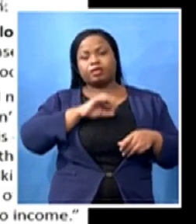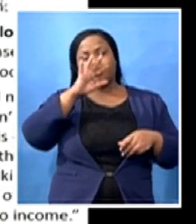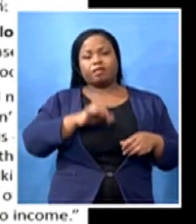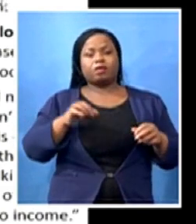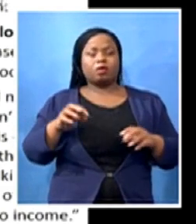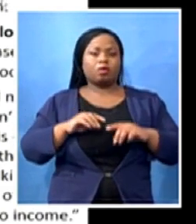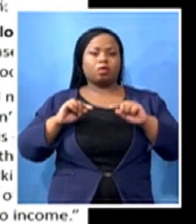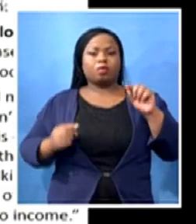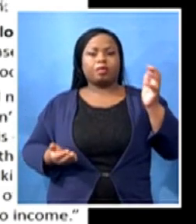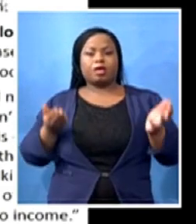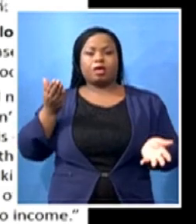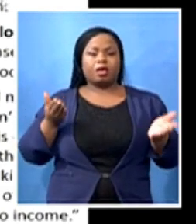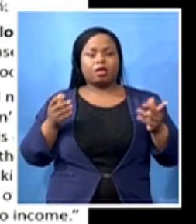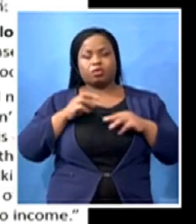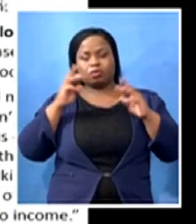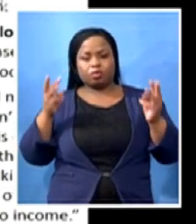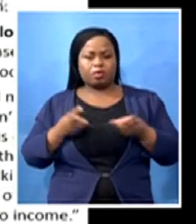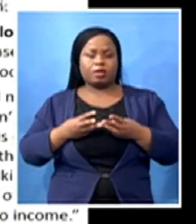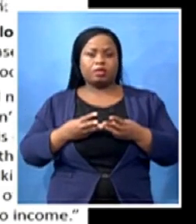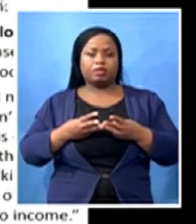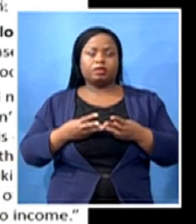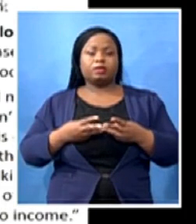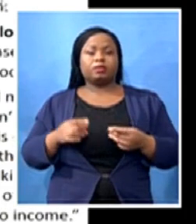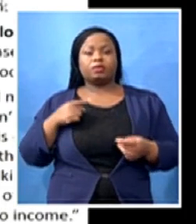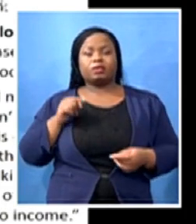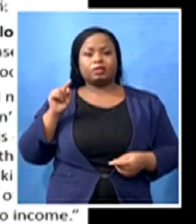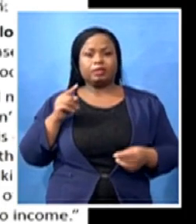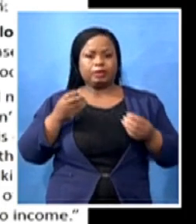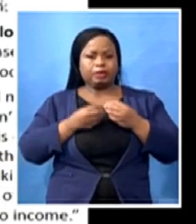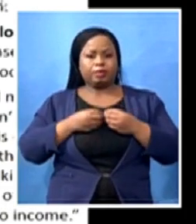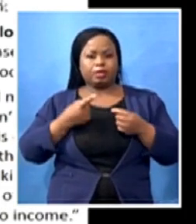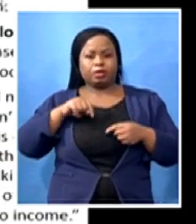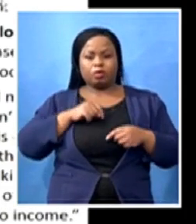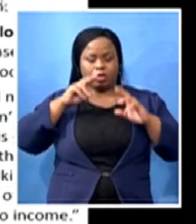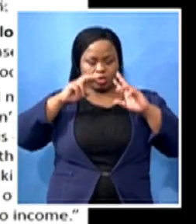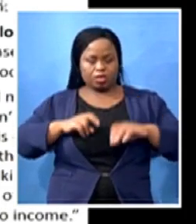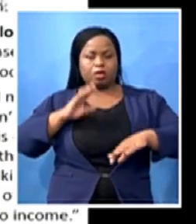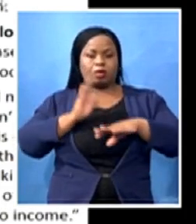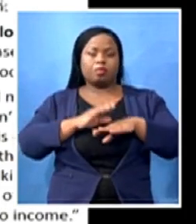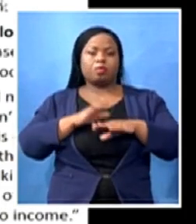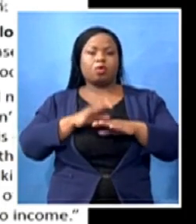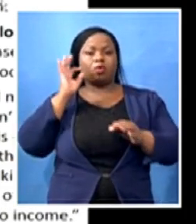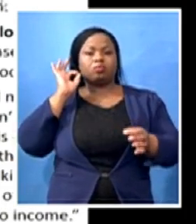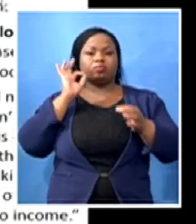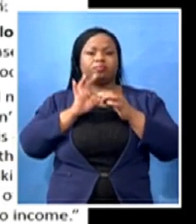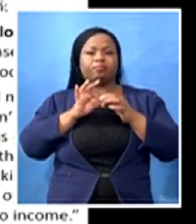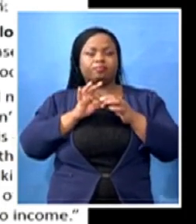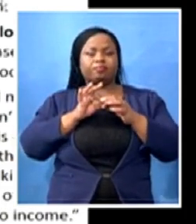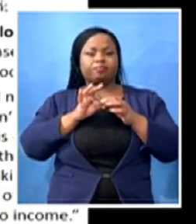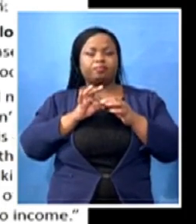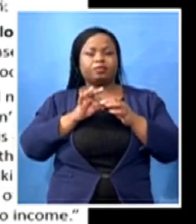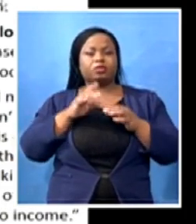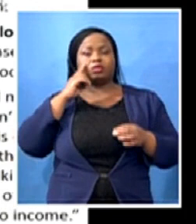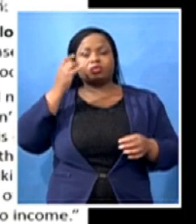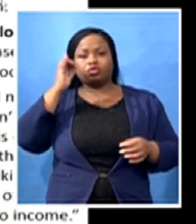argument. So this is something that needs to be looked at further within the context of the COVID-19